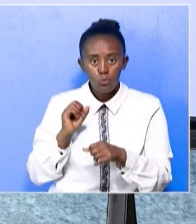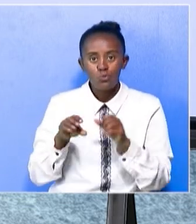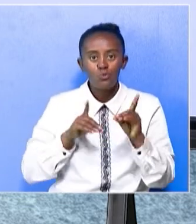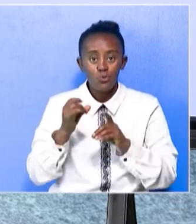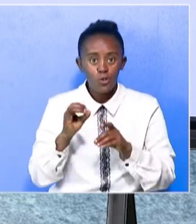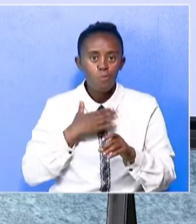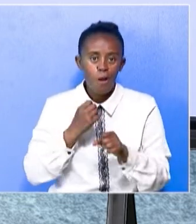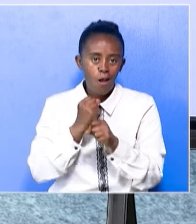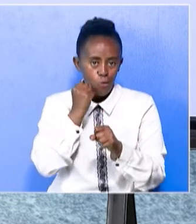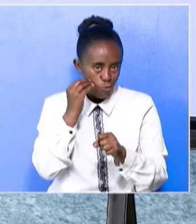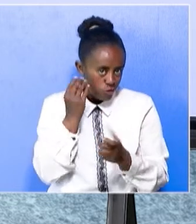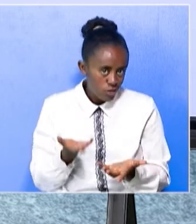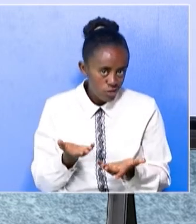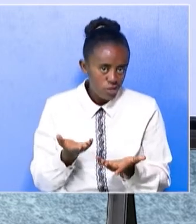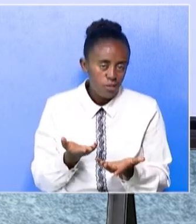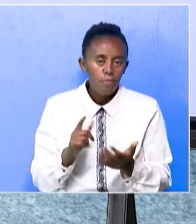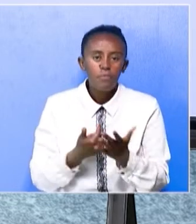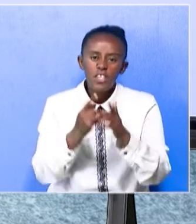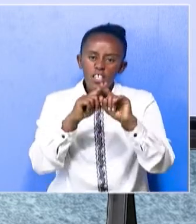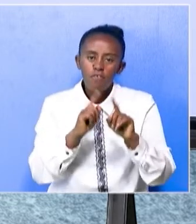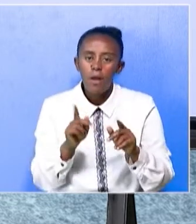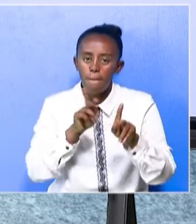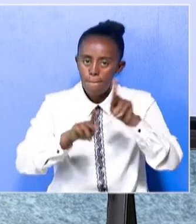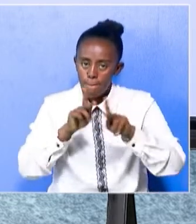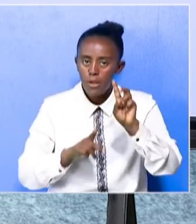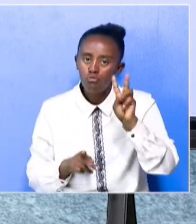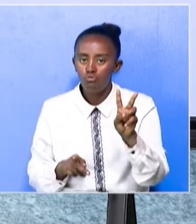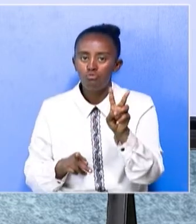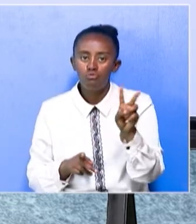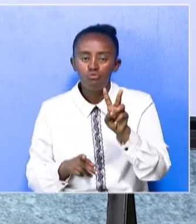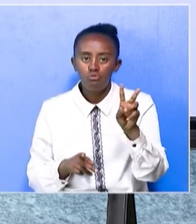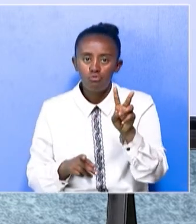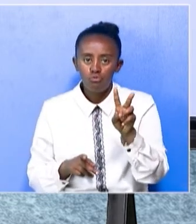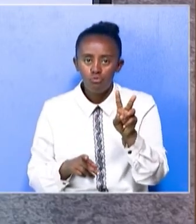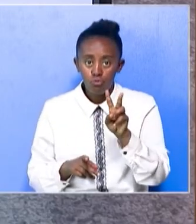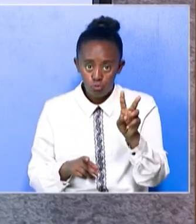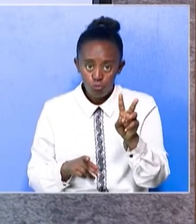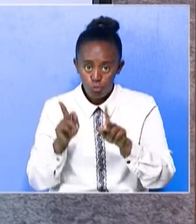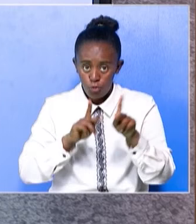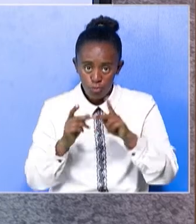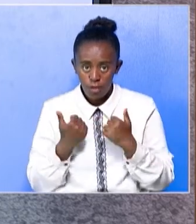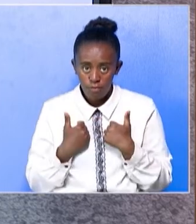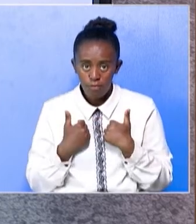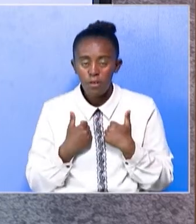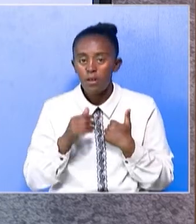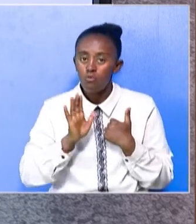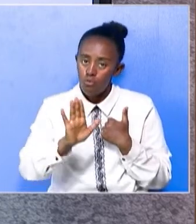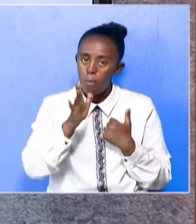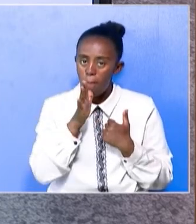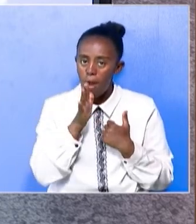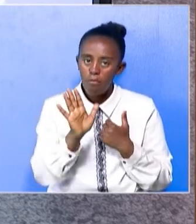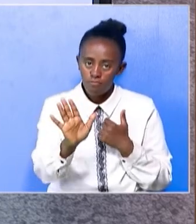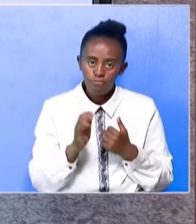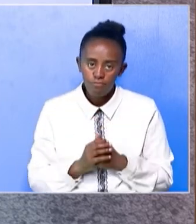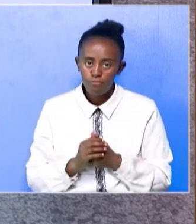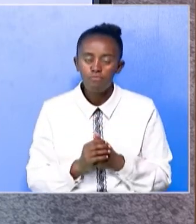two actions are performed by two different people, right? Two different people. Look at them. Who are they? Your mother is doing